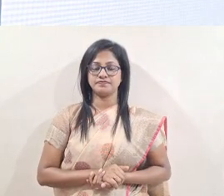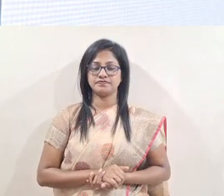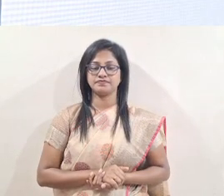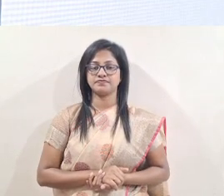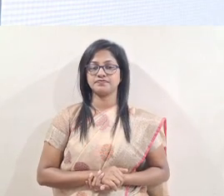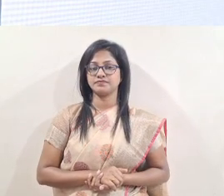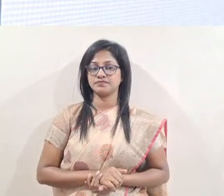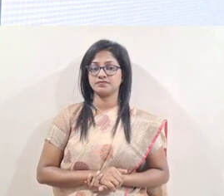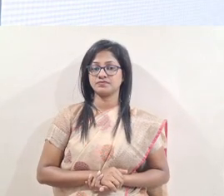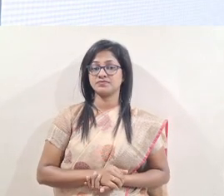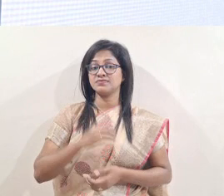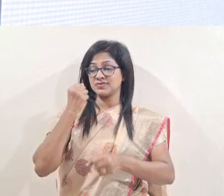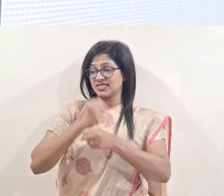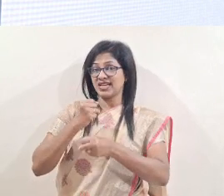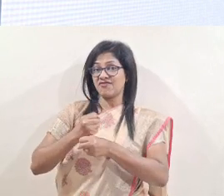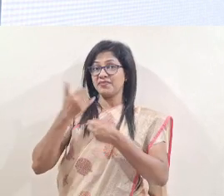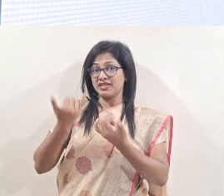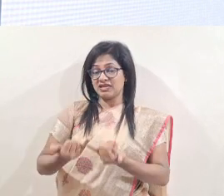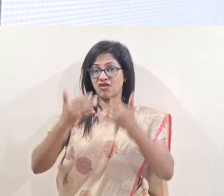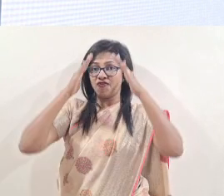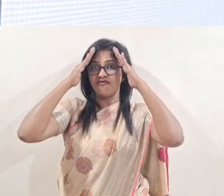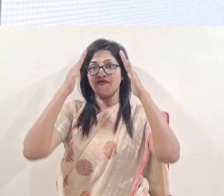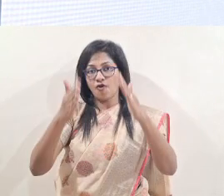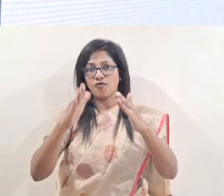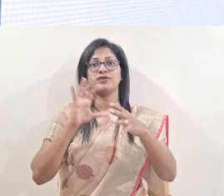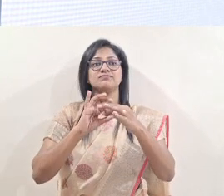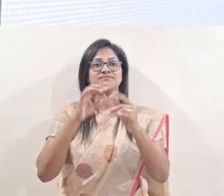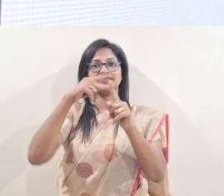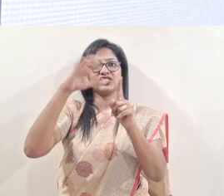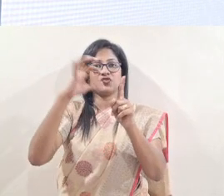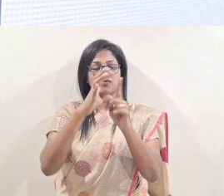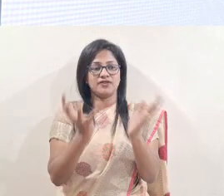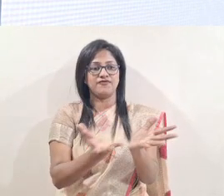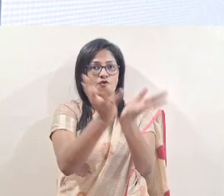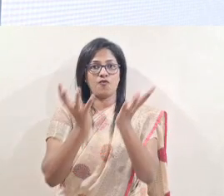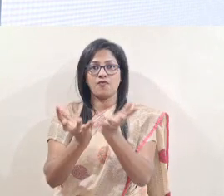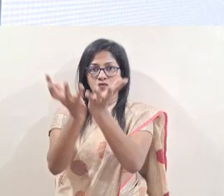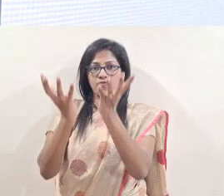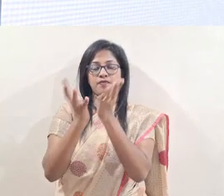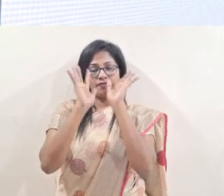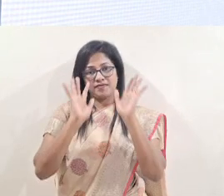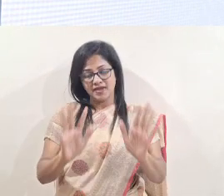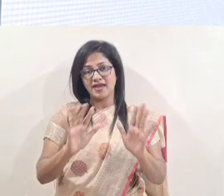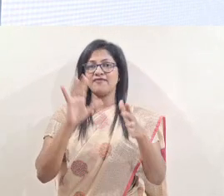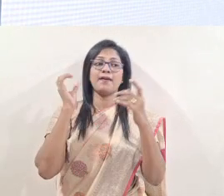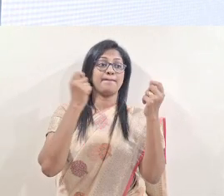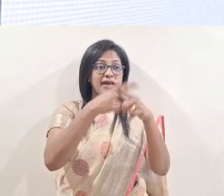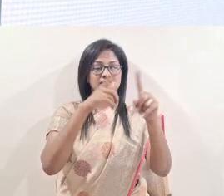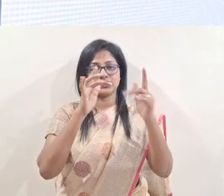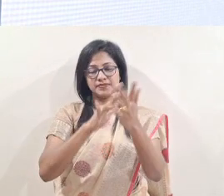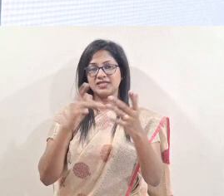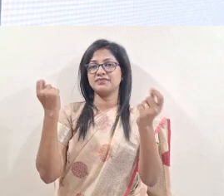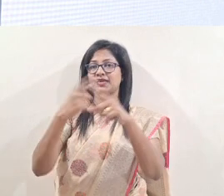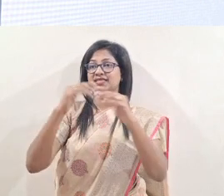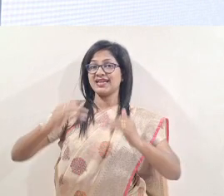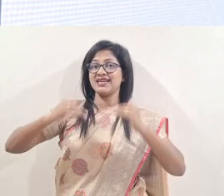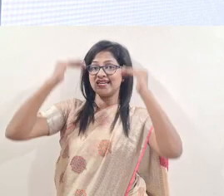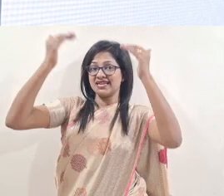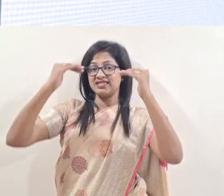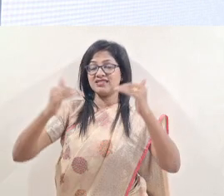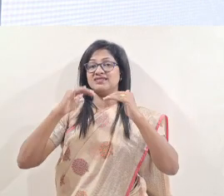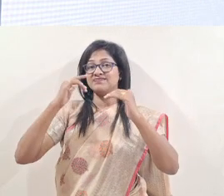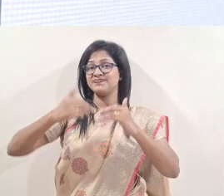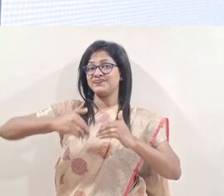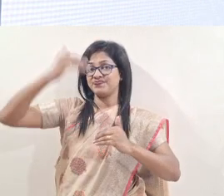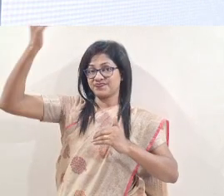Government's current focus is also on promoting TOD wherever it is appropriate, as per the high-level committee report released in